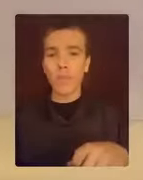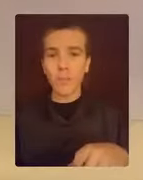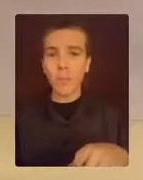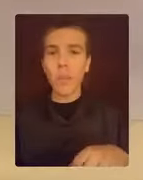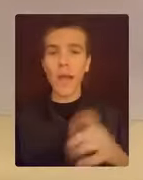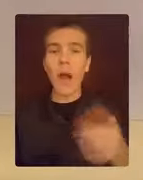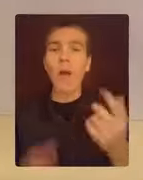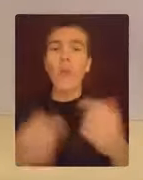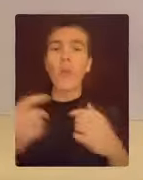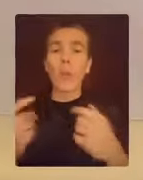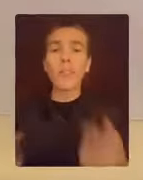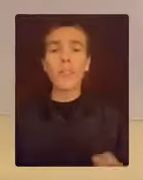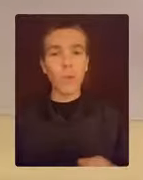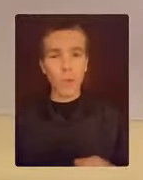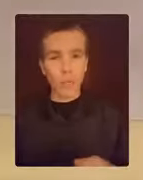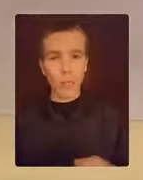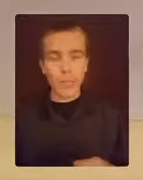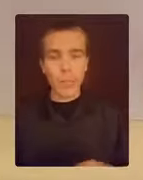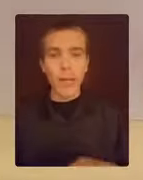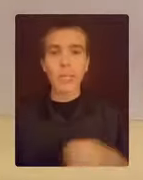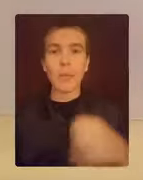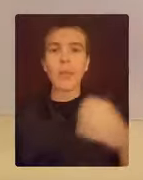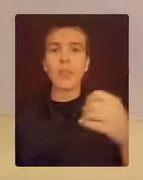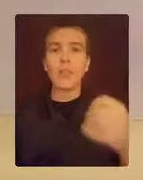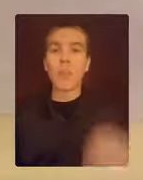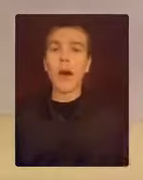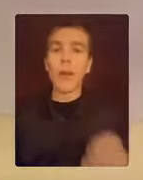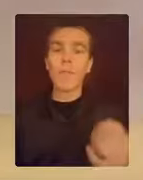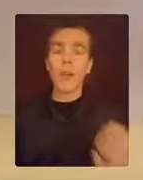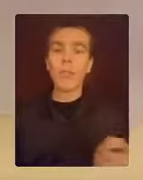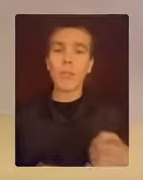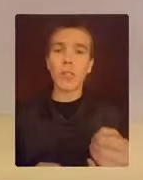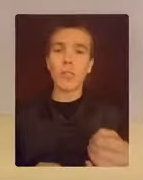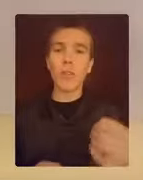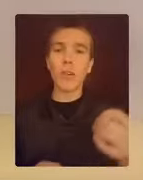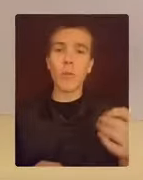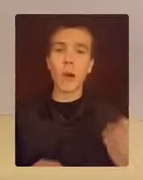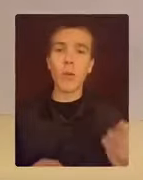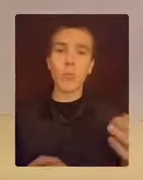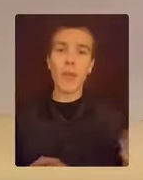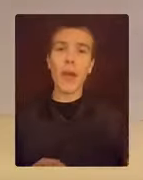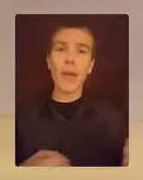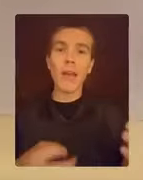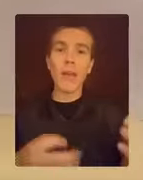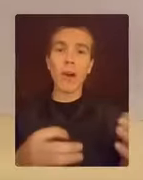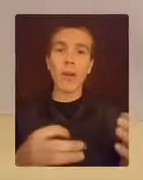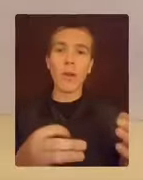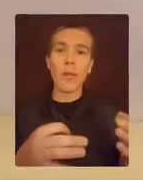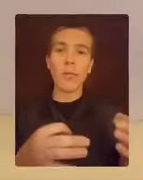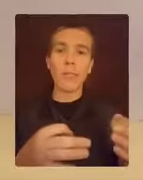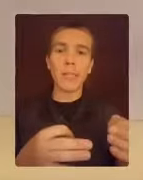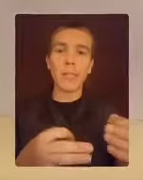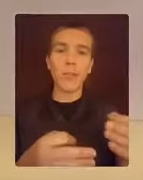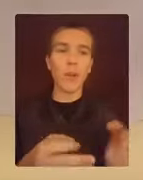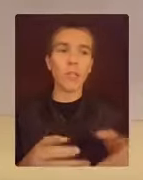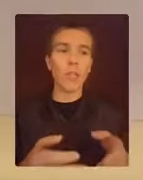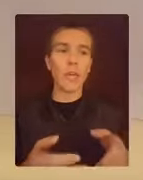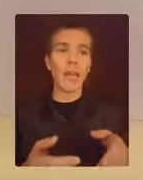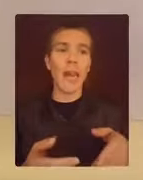off. Now, the reason for this is because your body function, your brain